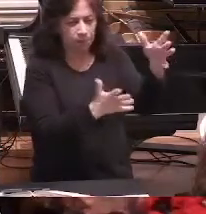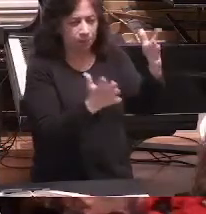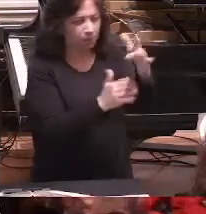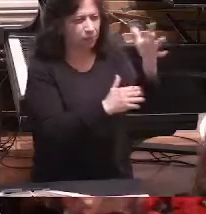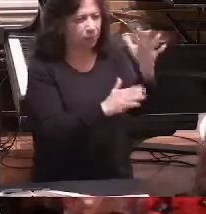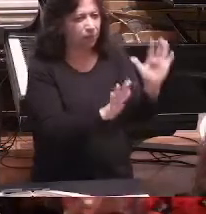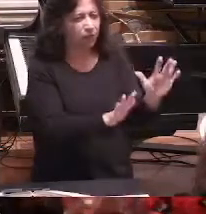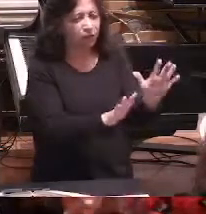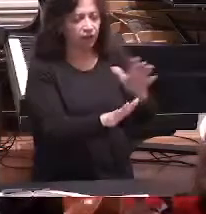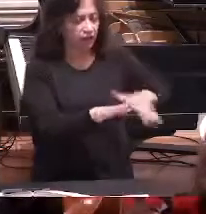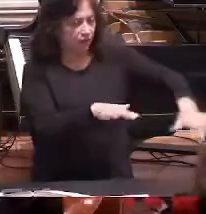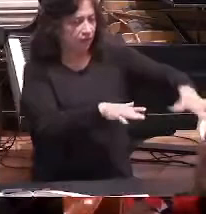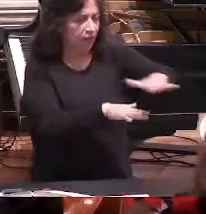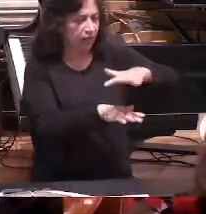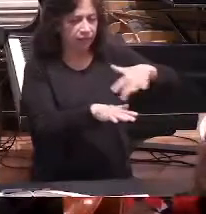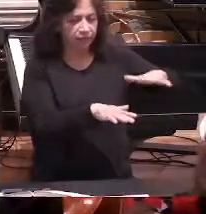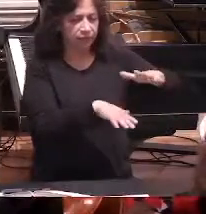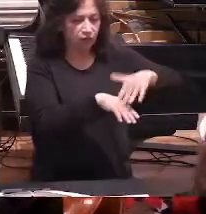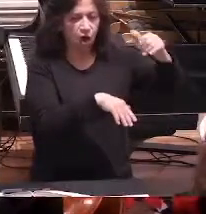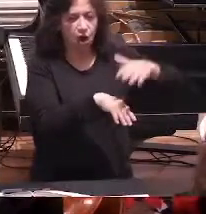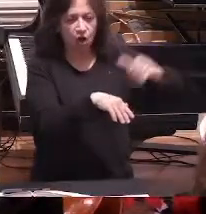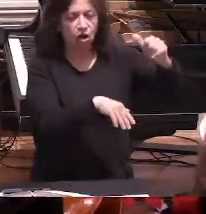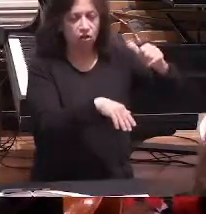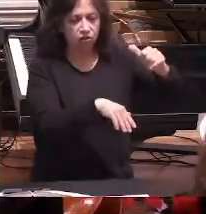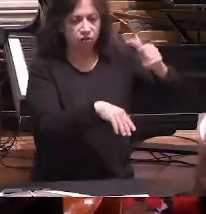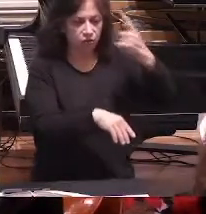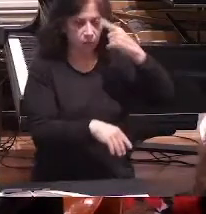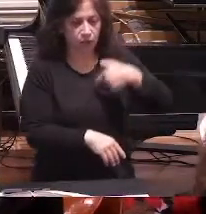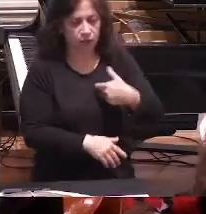And the very land called out to me.